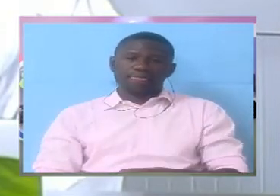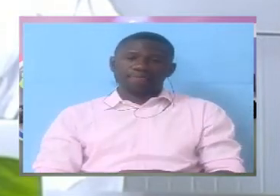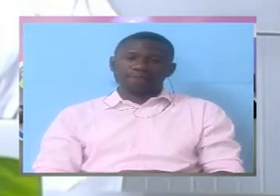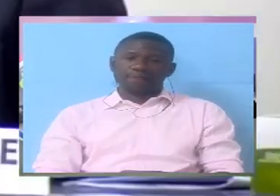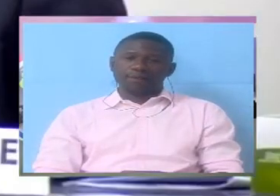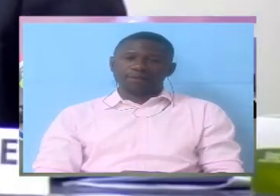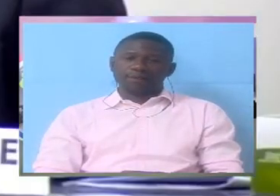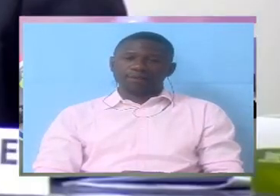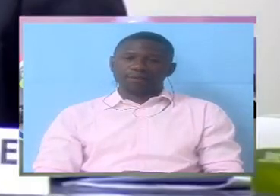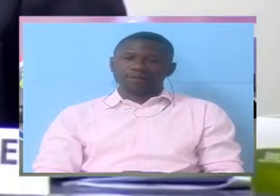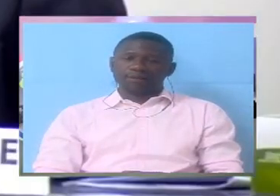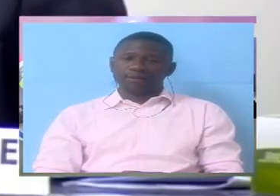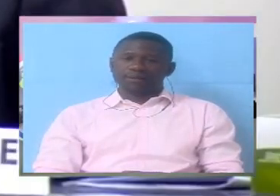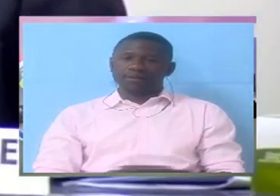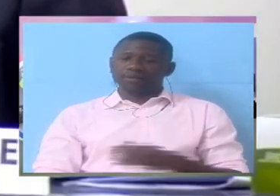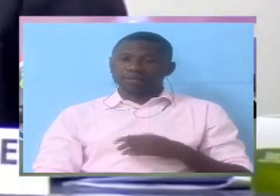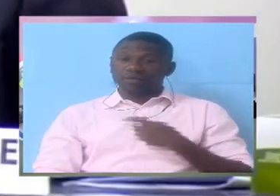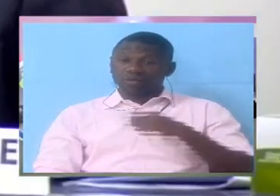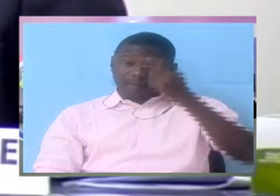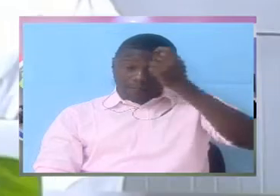the